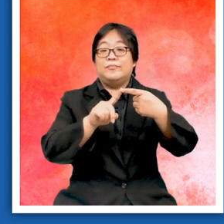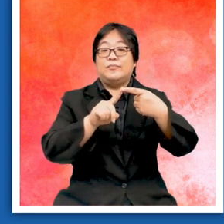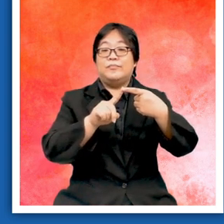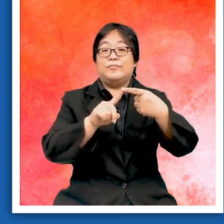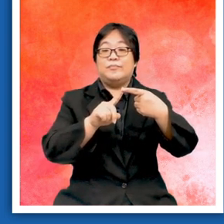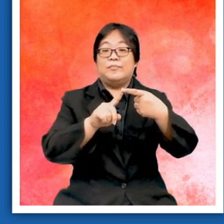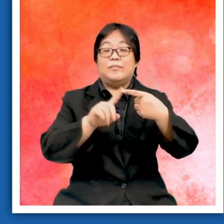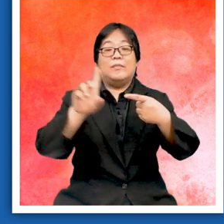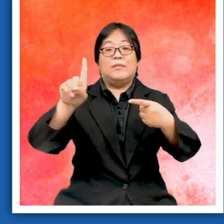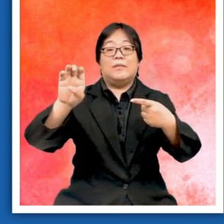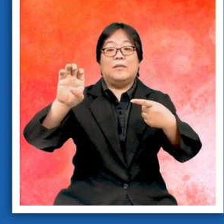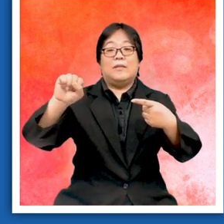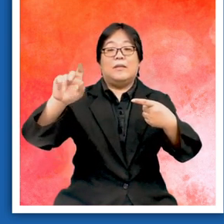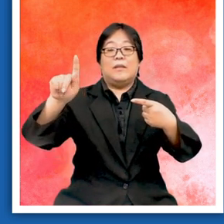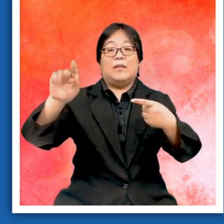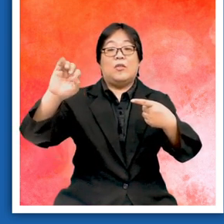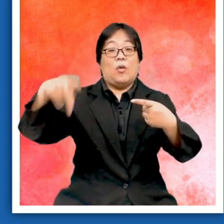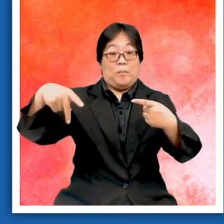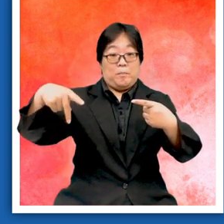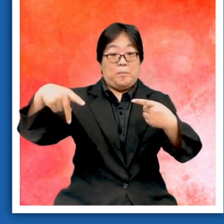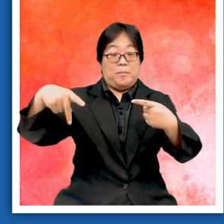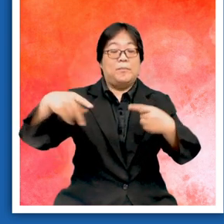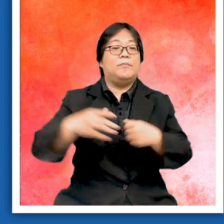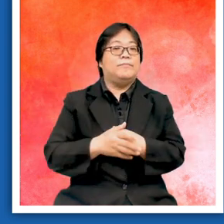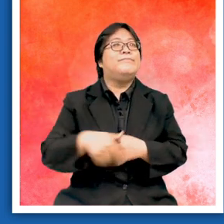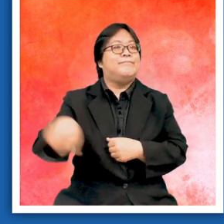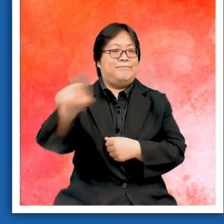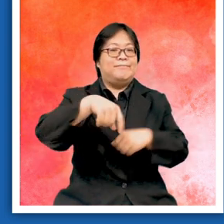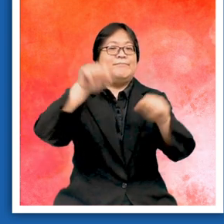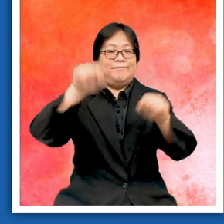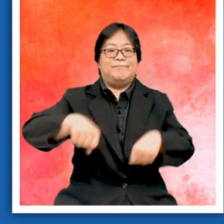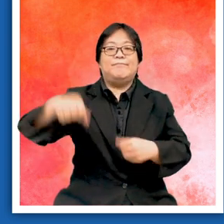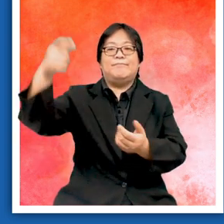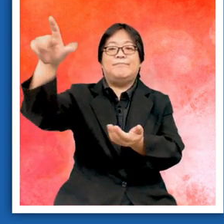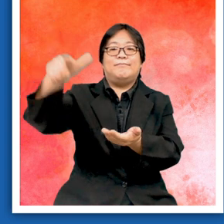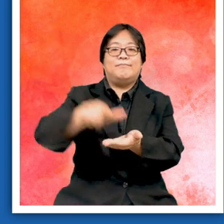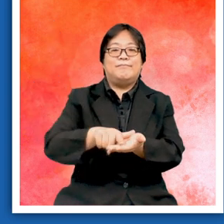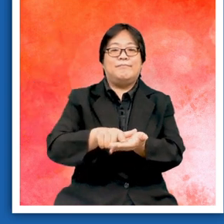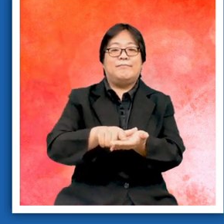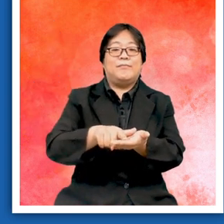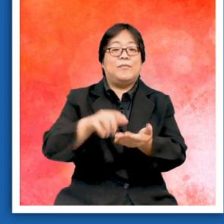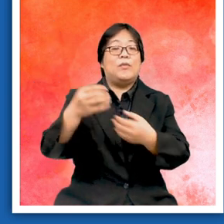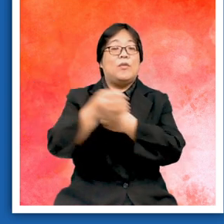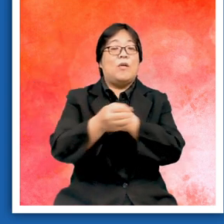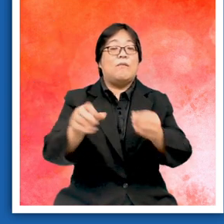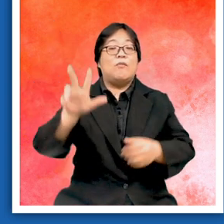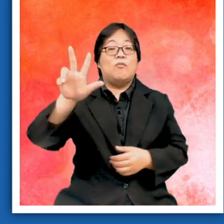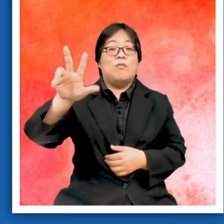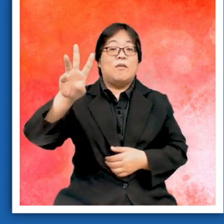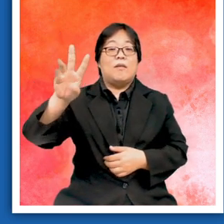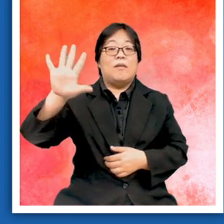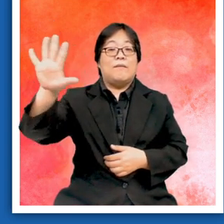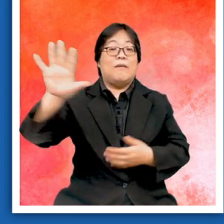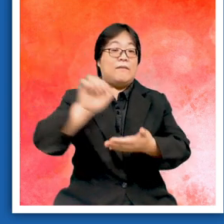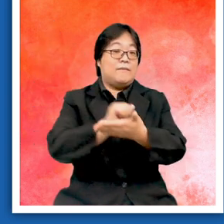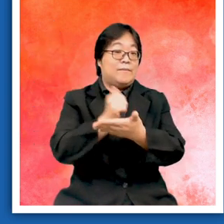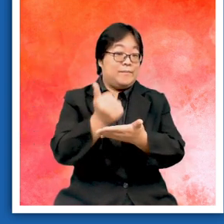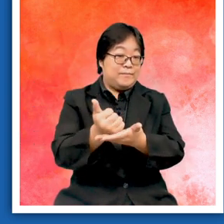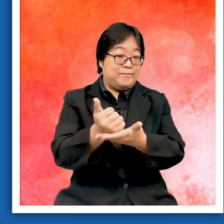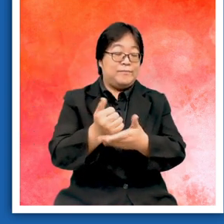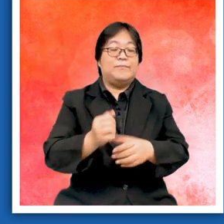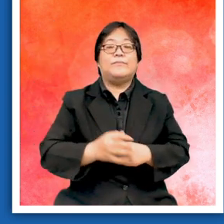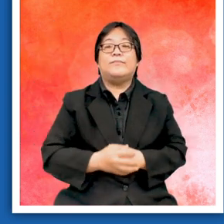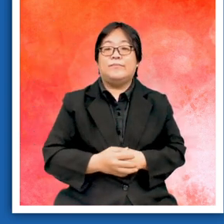the desktop form, which you can download with your Office 365 account.